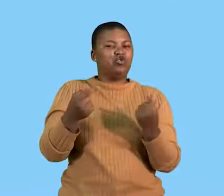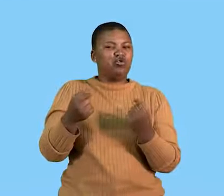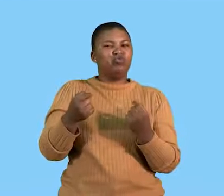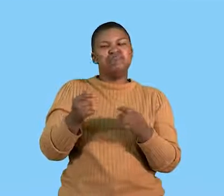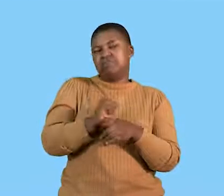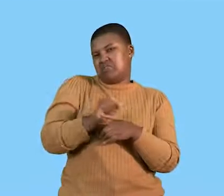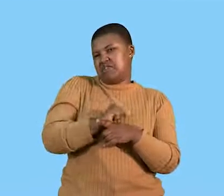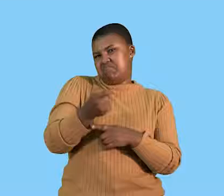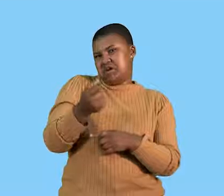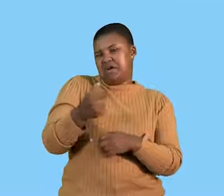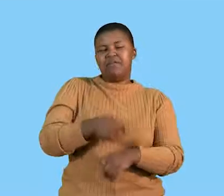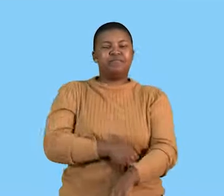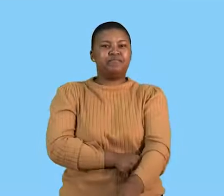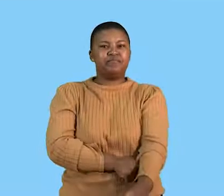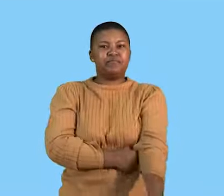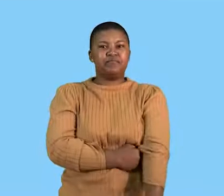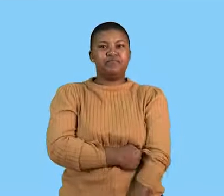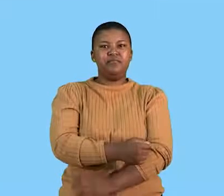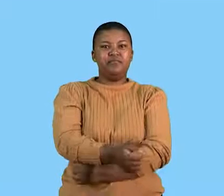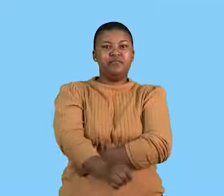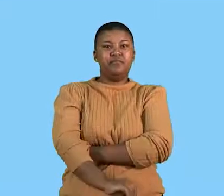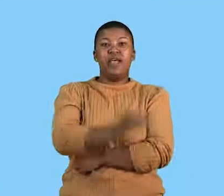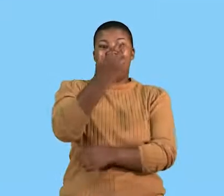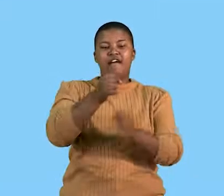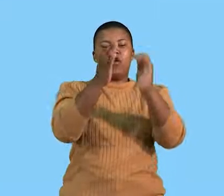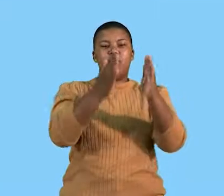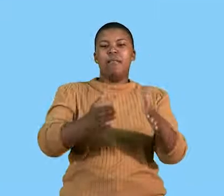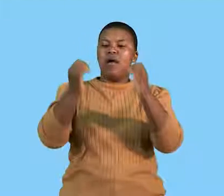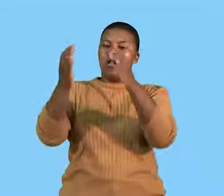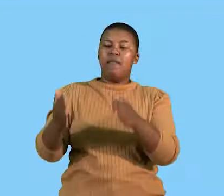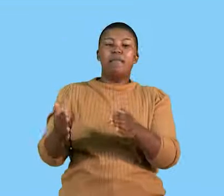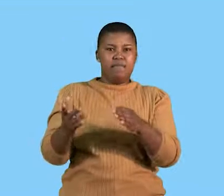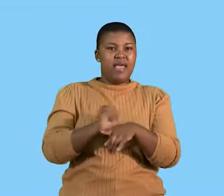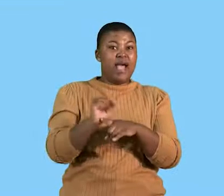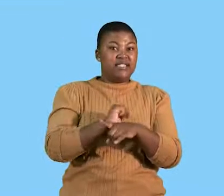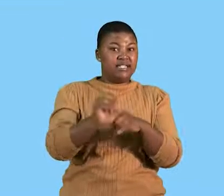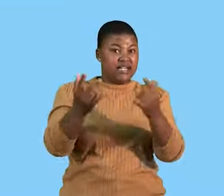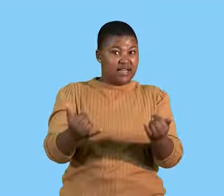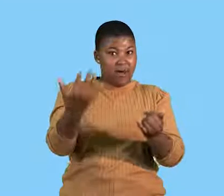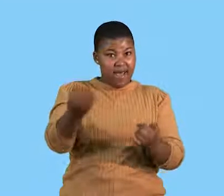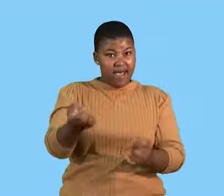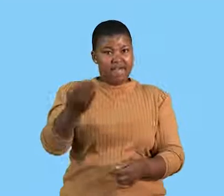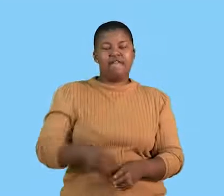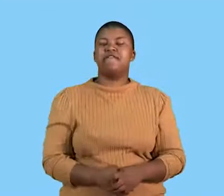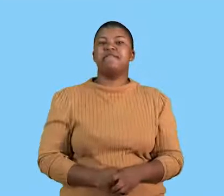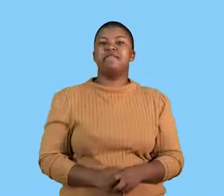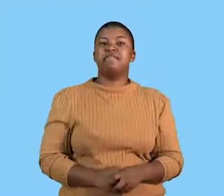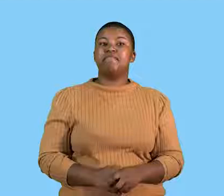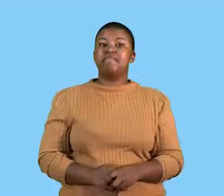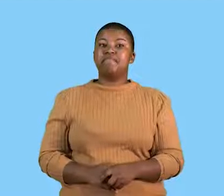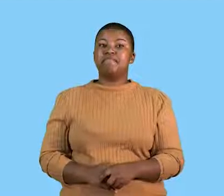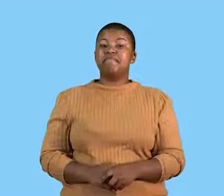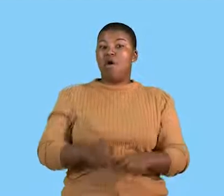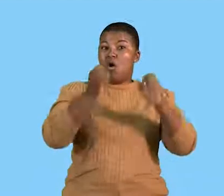bit of this knowledge. I've got a nice column A, column B exercise here for you guys. So in column A,